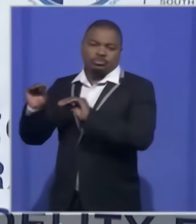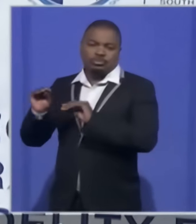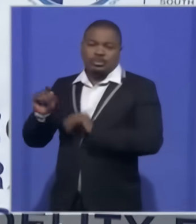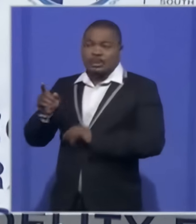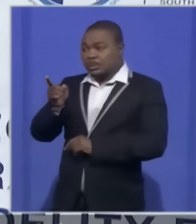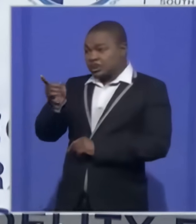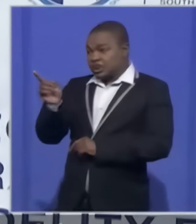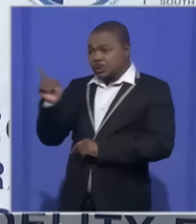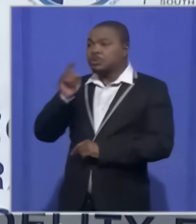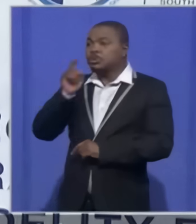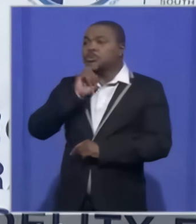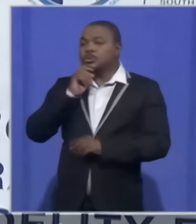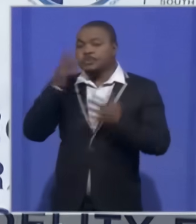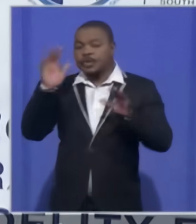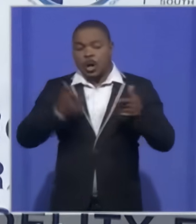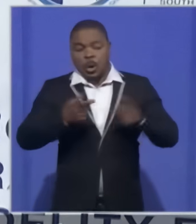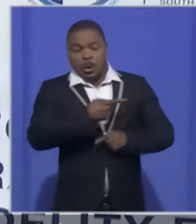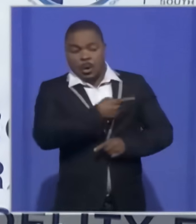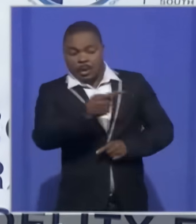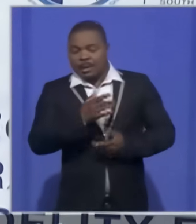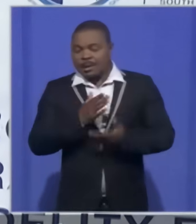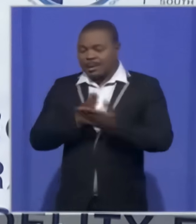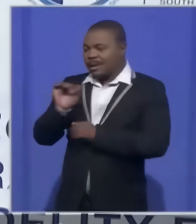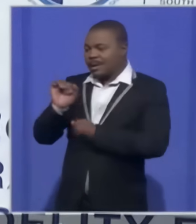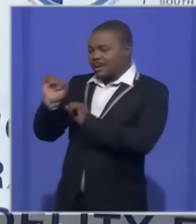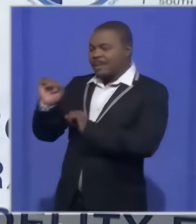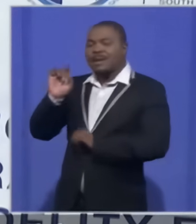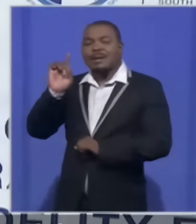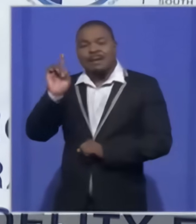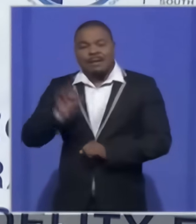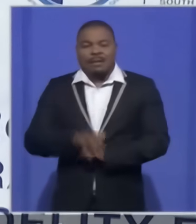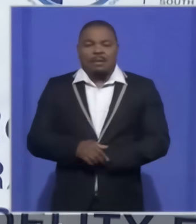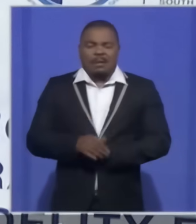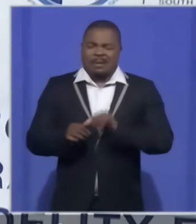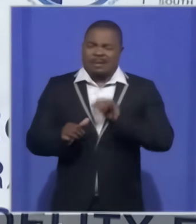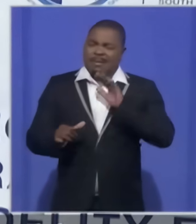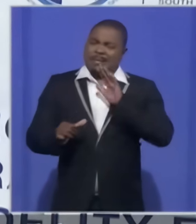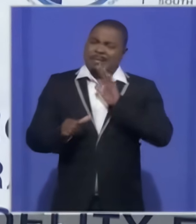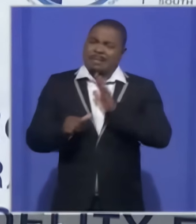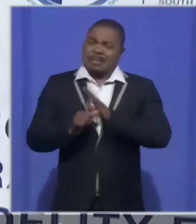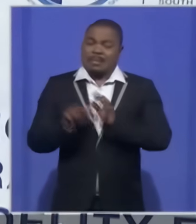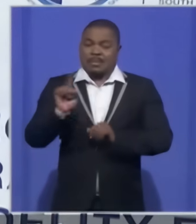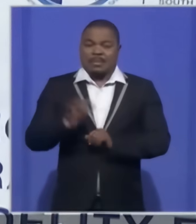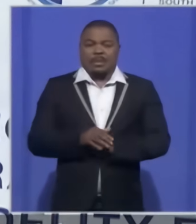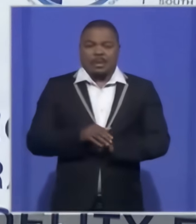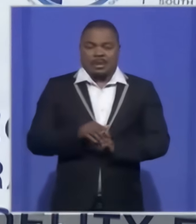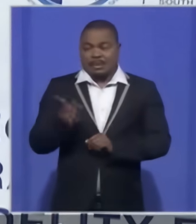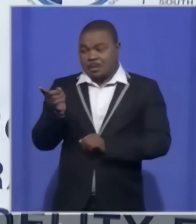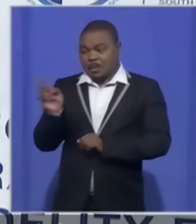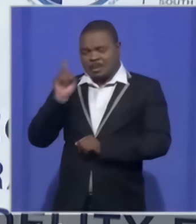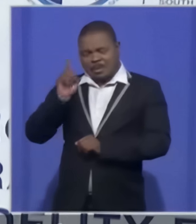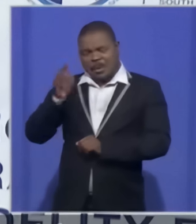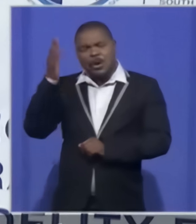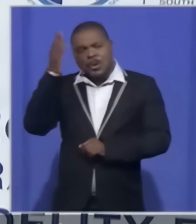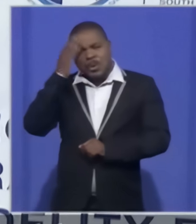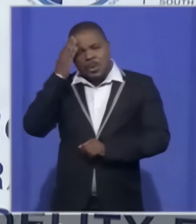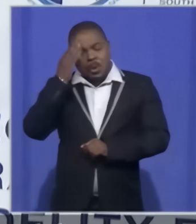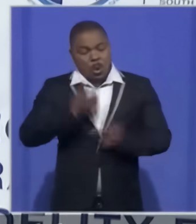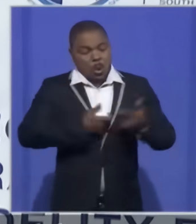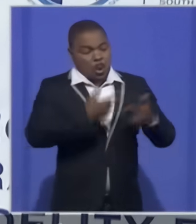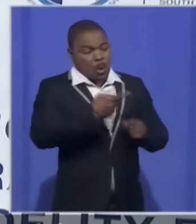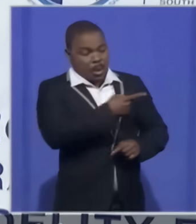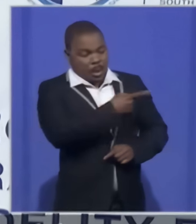ba sebedisa boramolao kapa diagente. E bohlokwa ko re tshwanela ba tsebe hore ha ba sebedisa agente